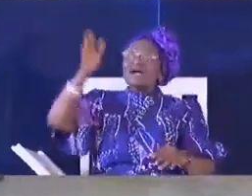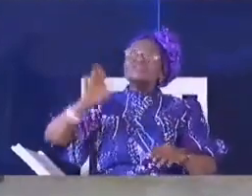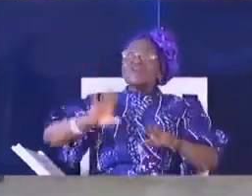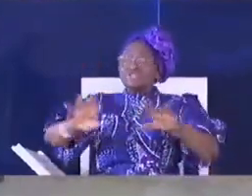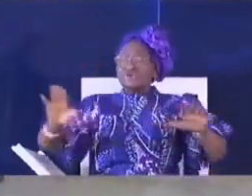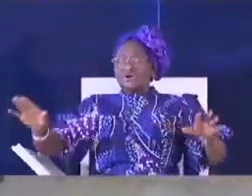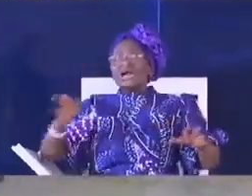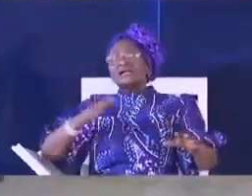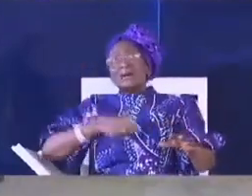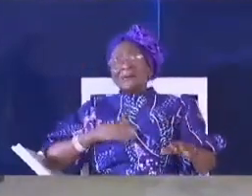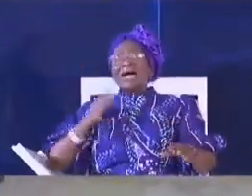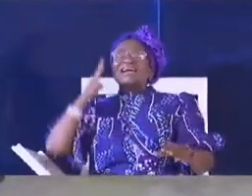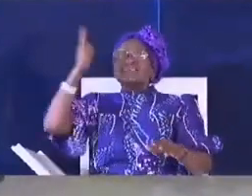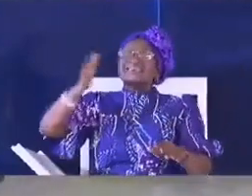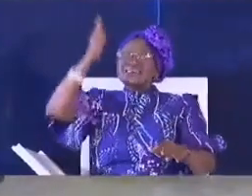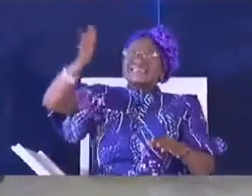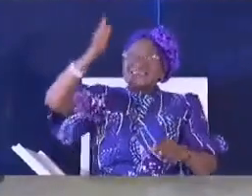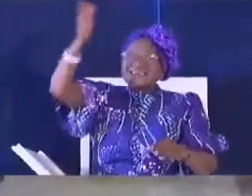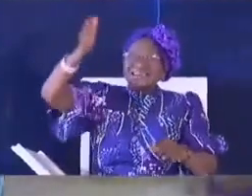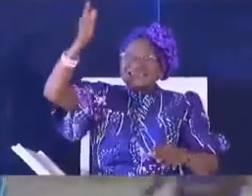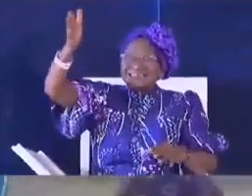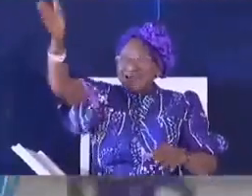none of you will go to hell.